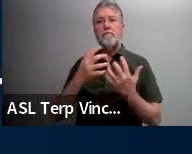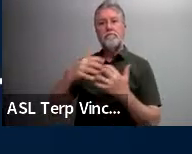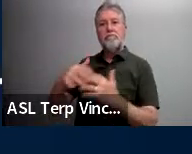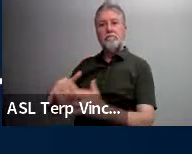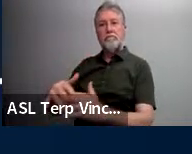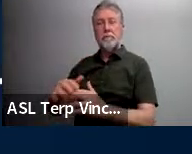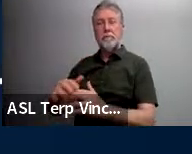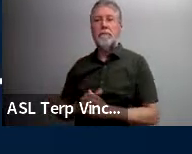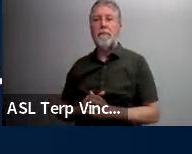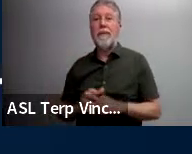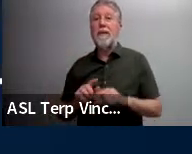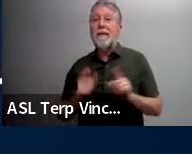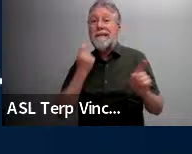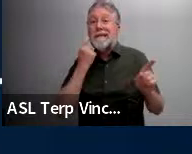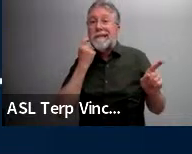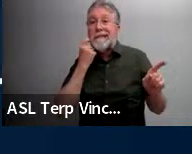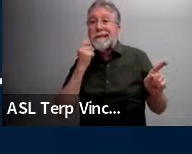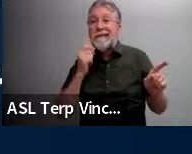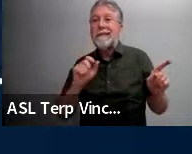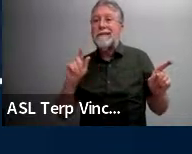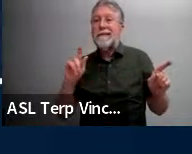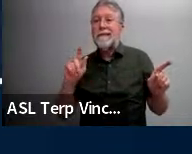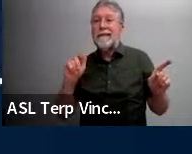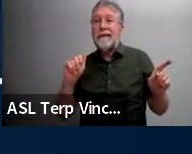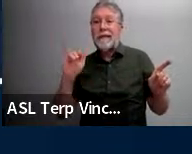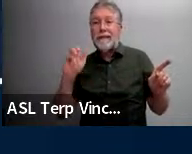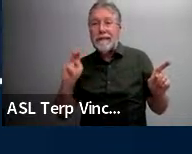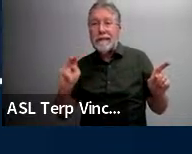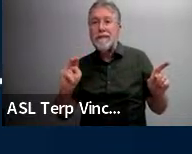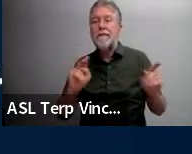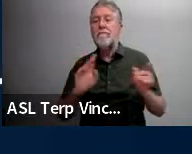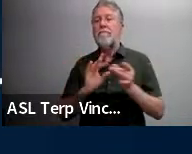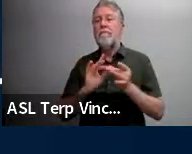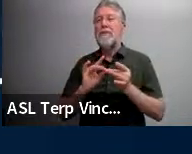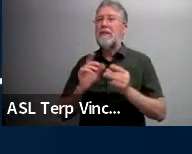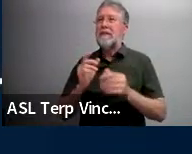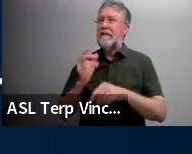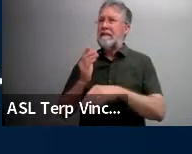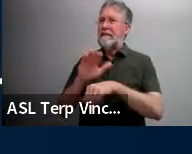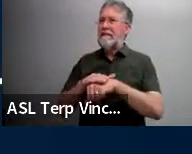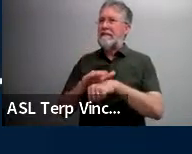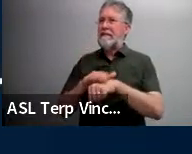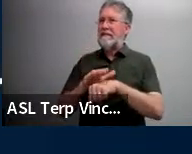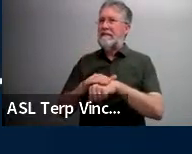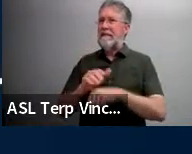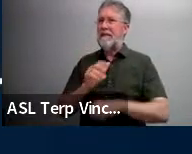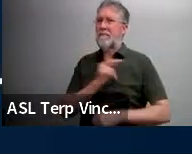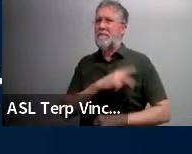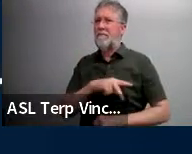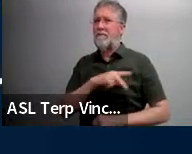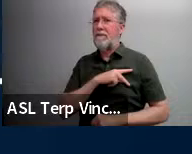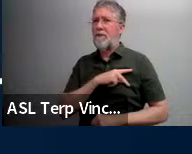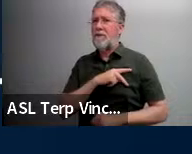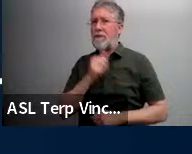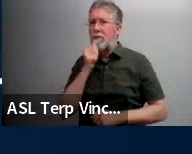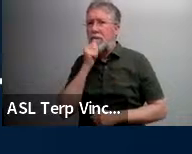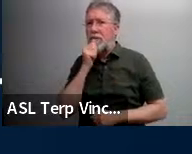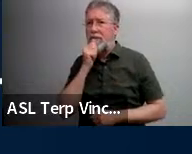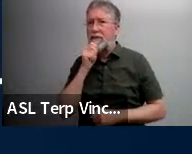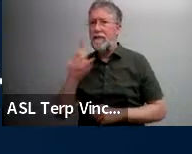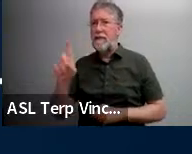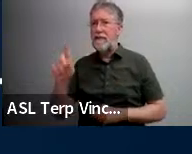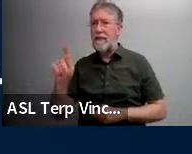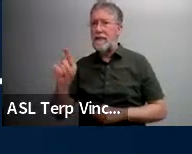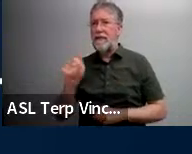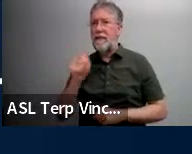uses may very well implicate things like data privacy or personal privacy. And so as we sort of